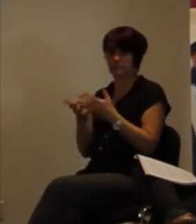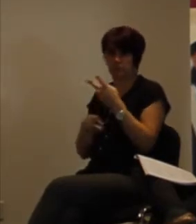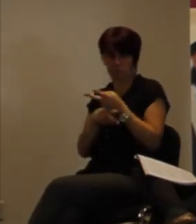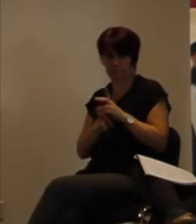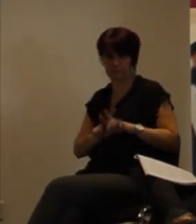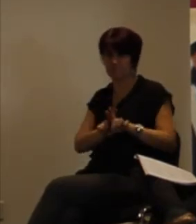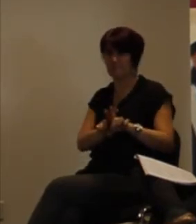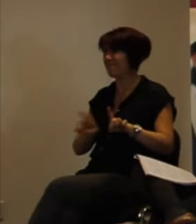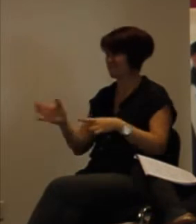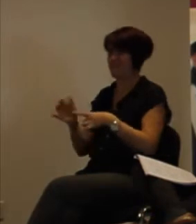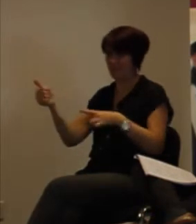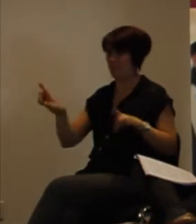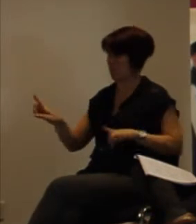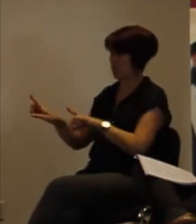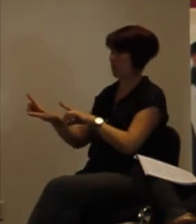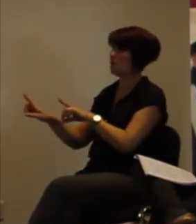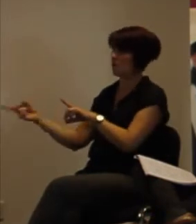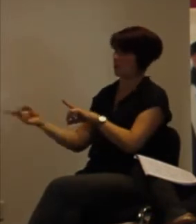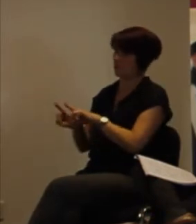possible or reasonable.